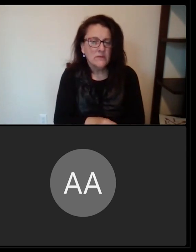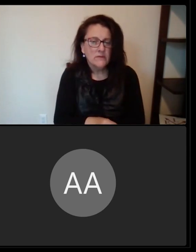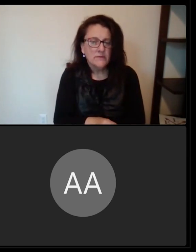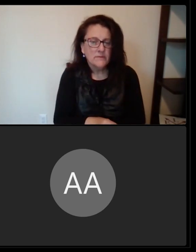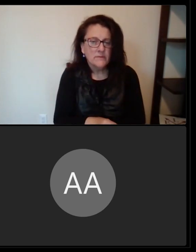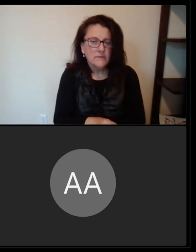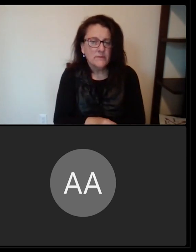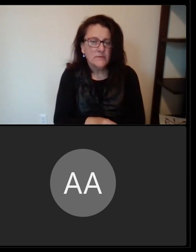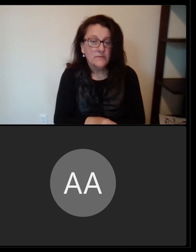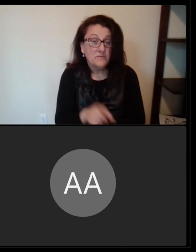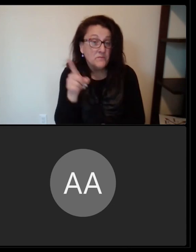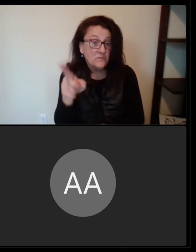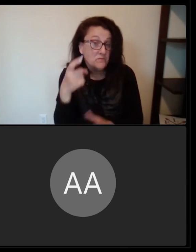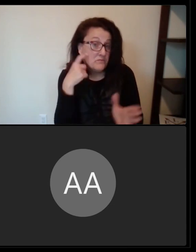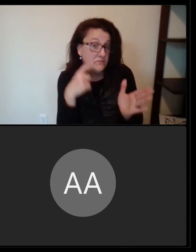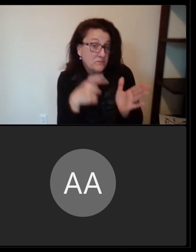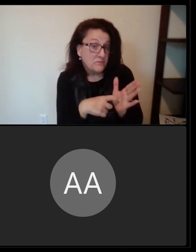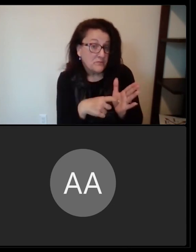As you can see,